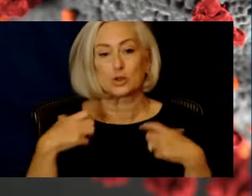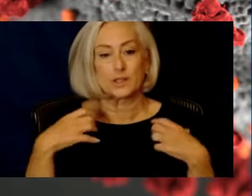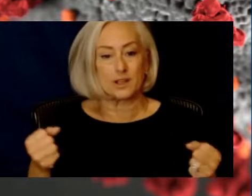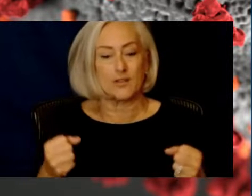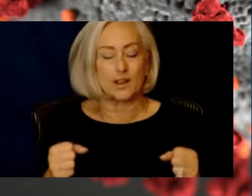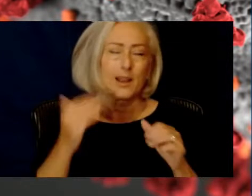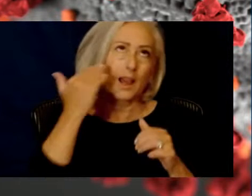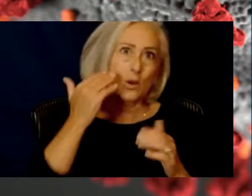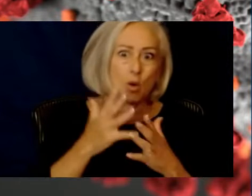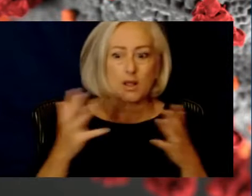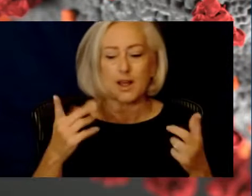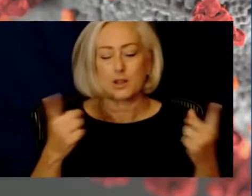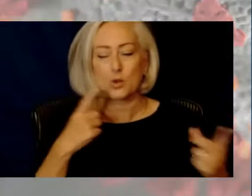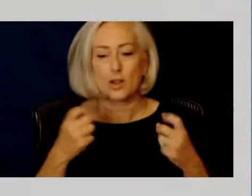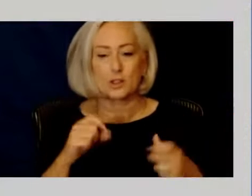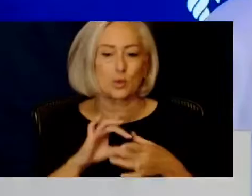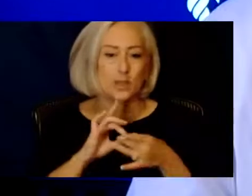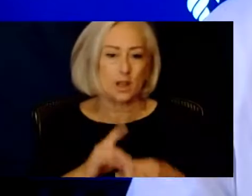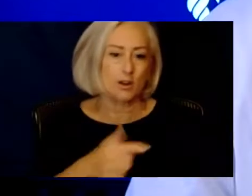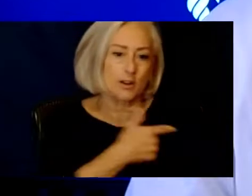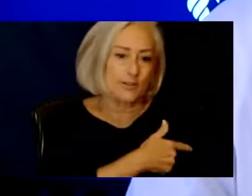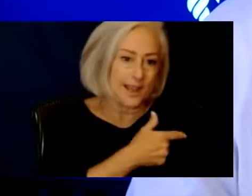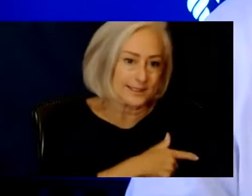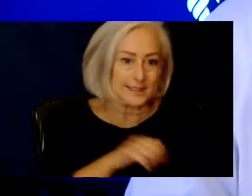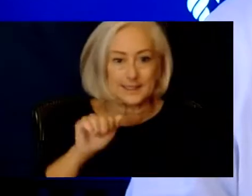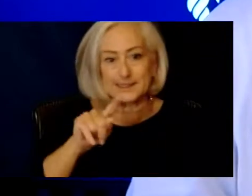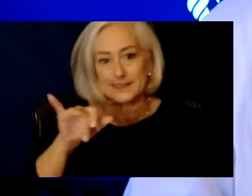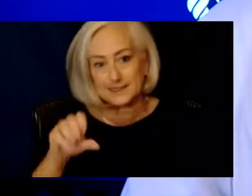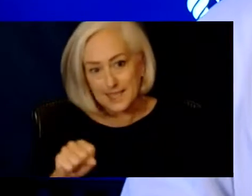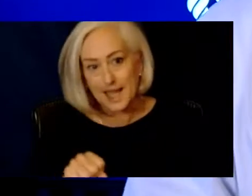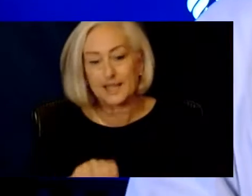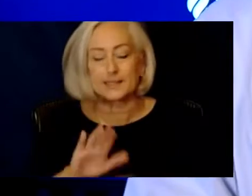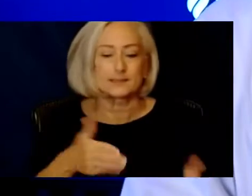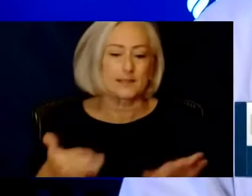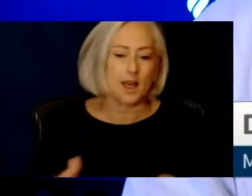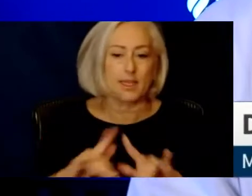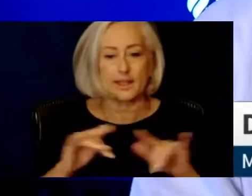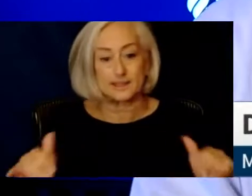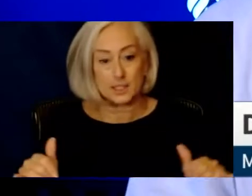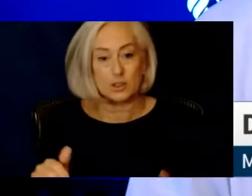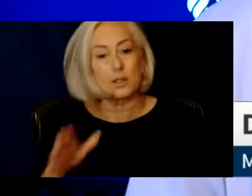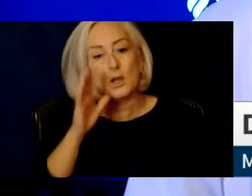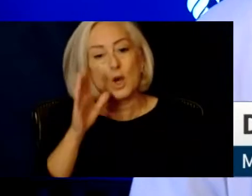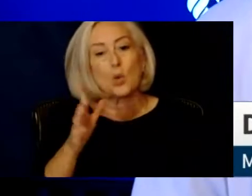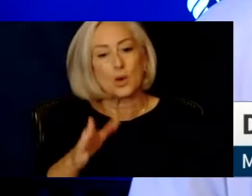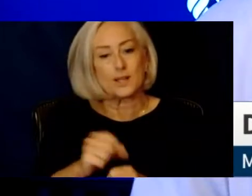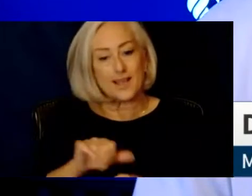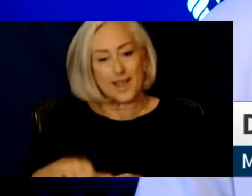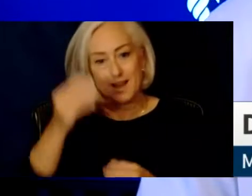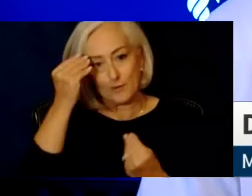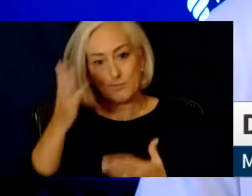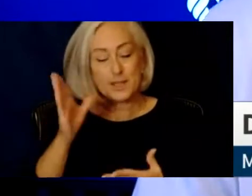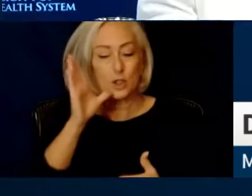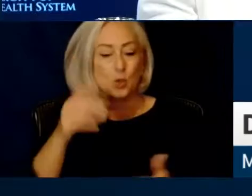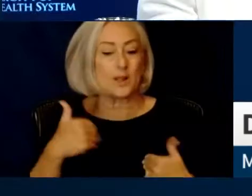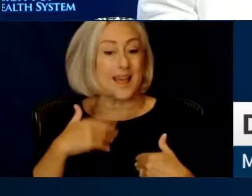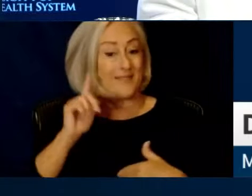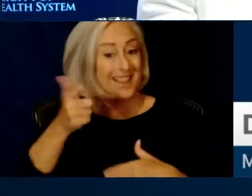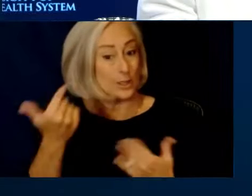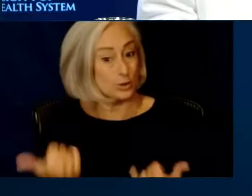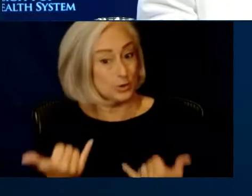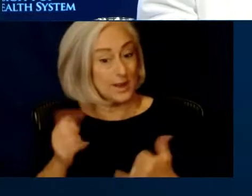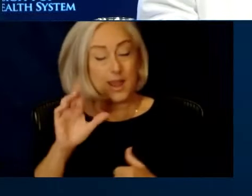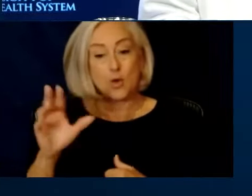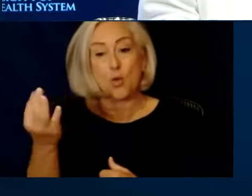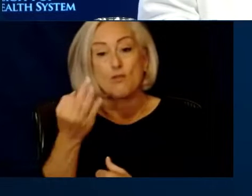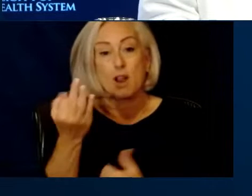and we are trying to get that. So we will either have it later today or Friday for people who are wanting to know that. And Hawk, what we really know is that